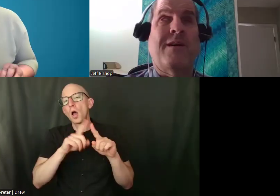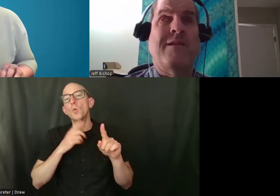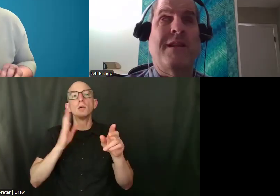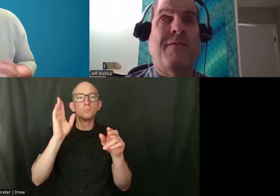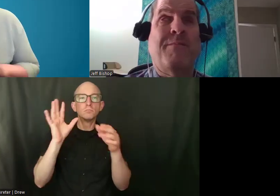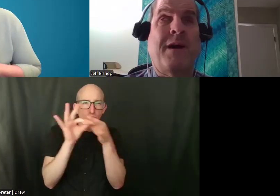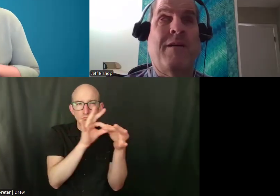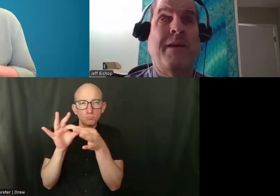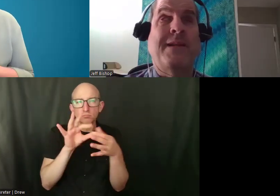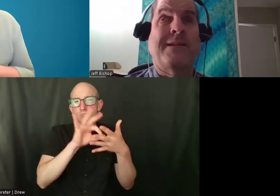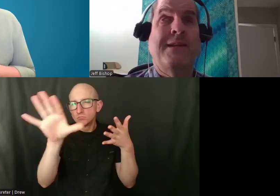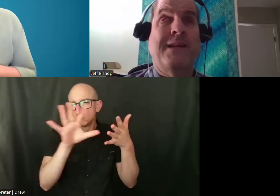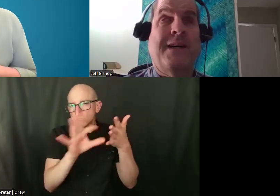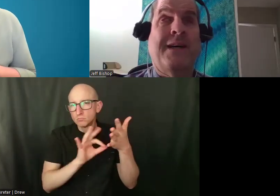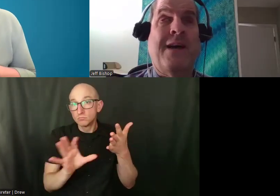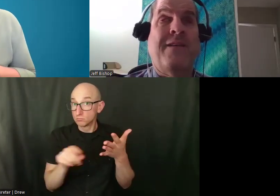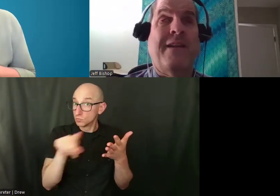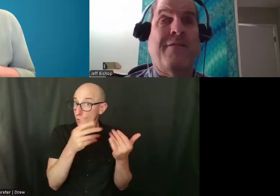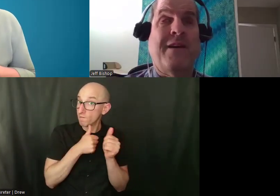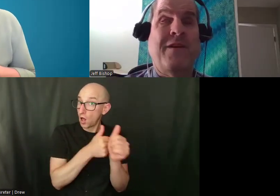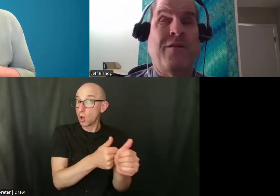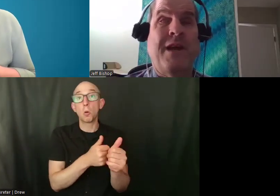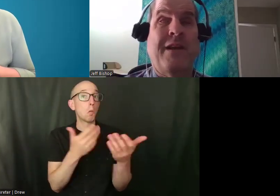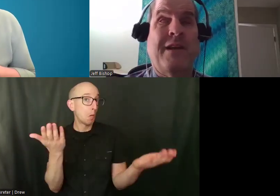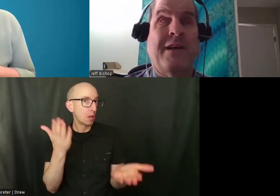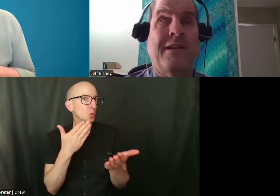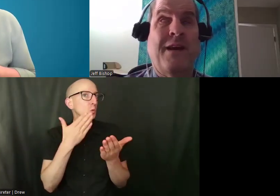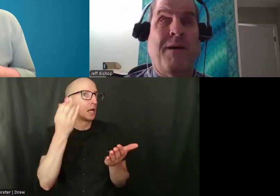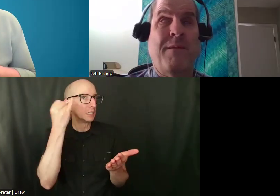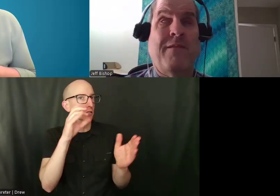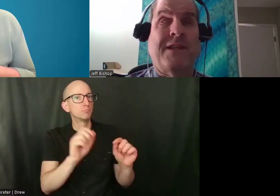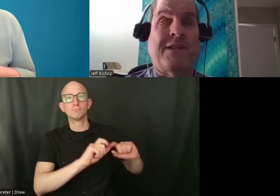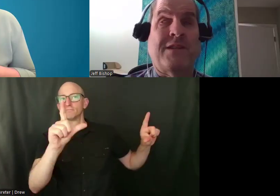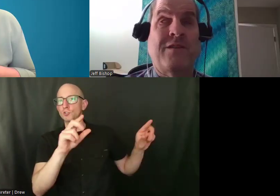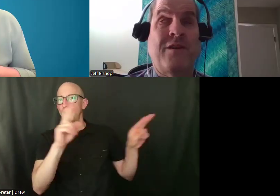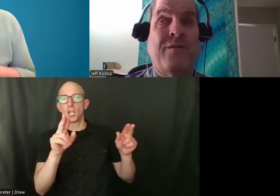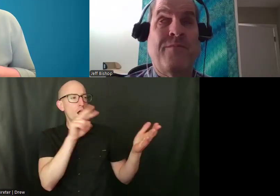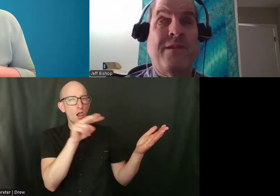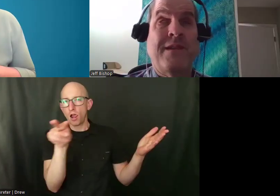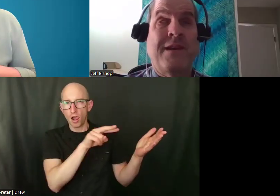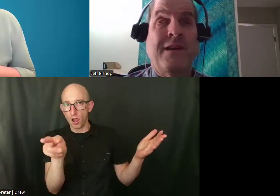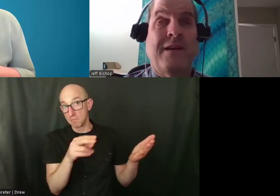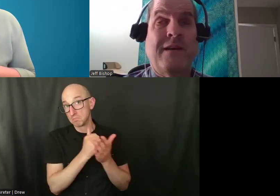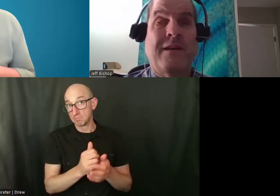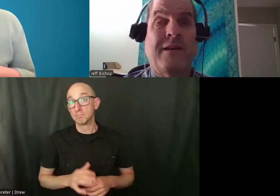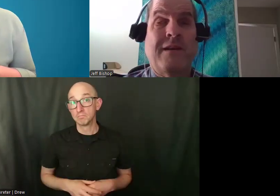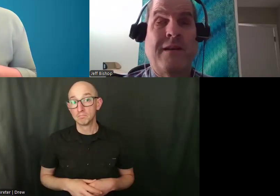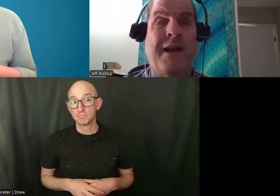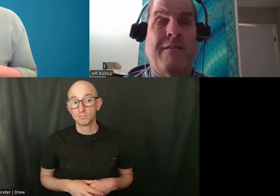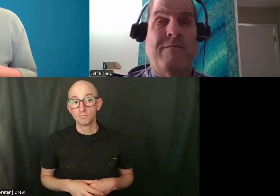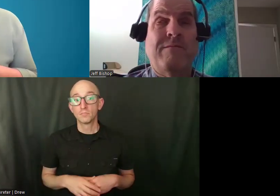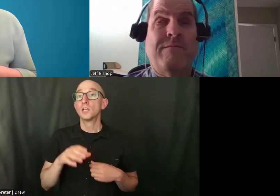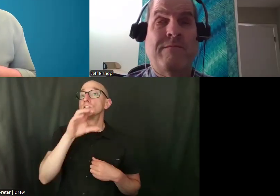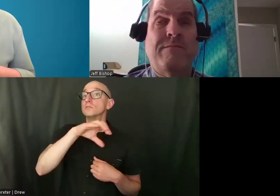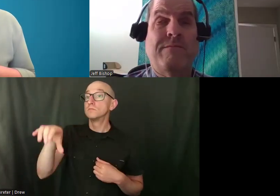follow along, then by all means, have that in front of you, and that might be of assistance to you. Oh, Jeff?